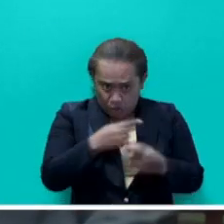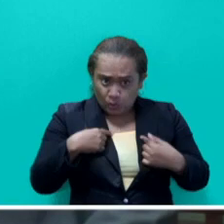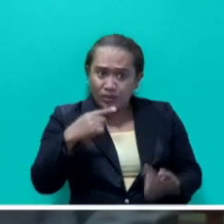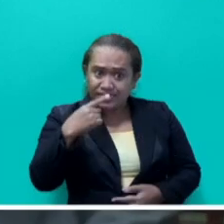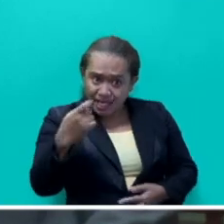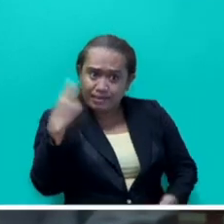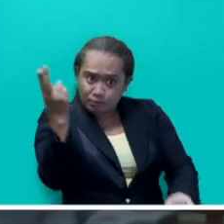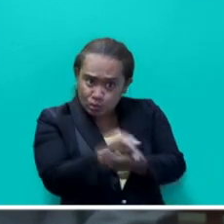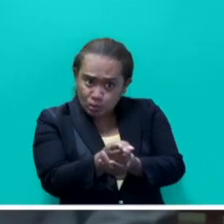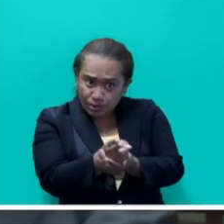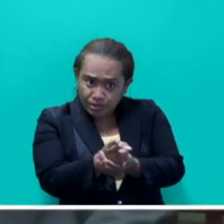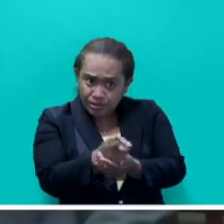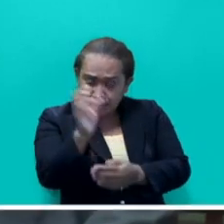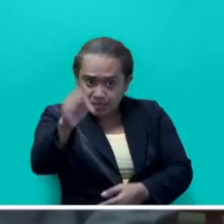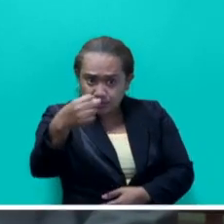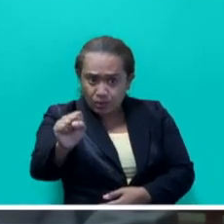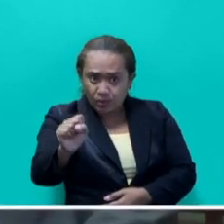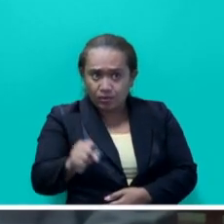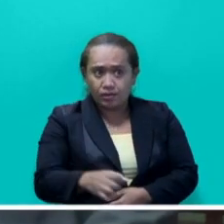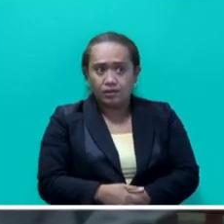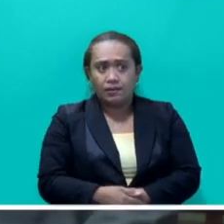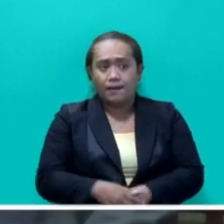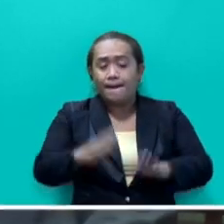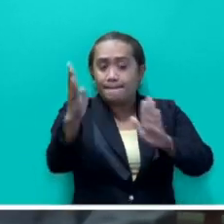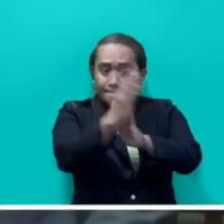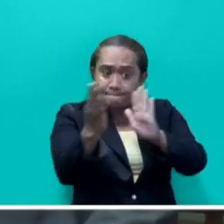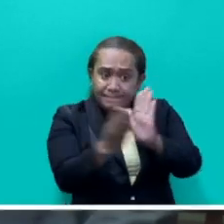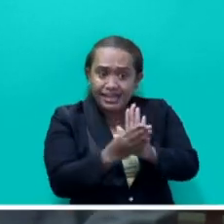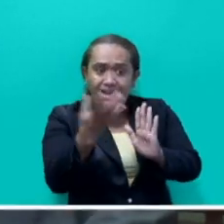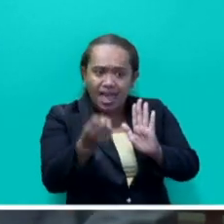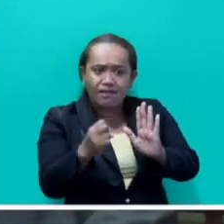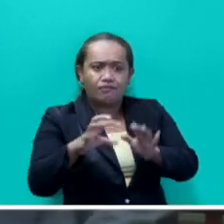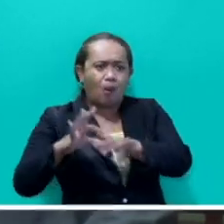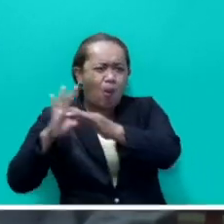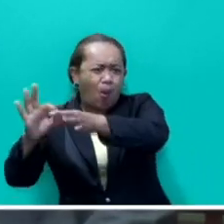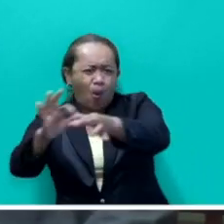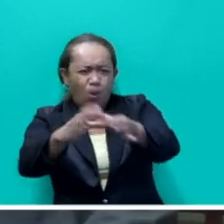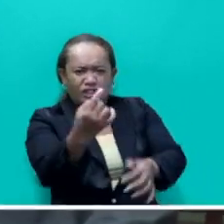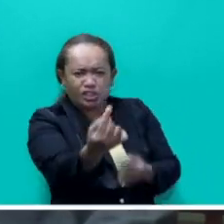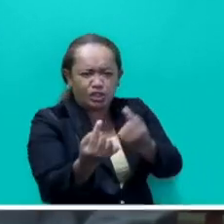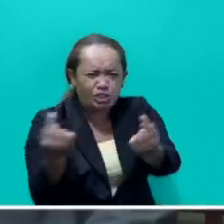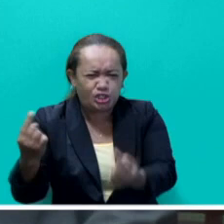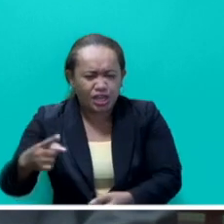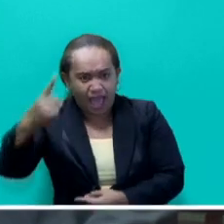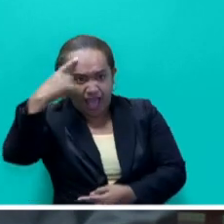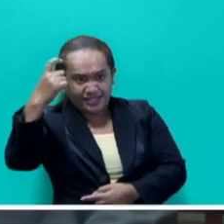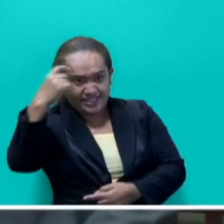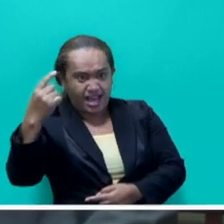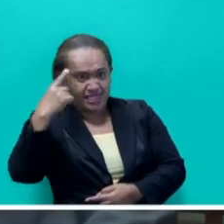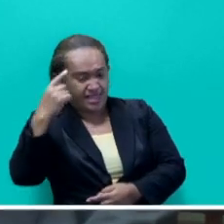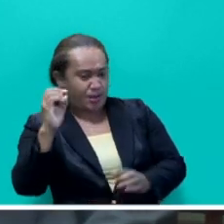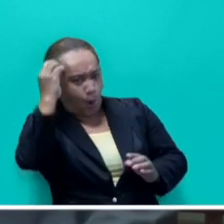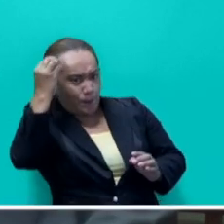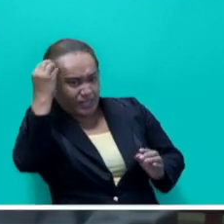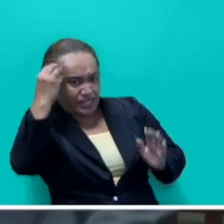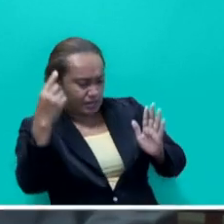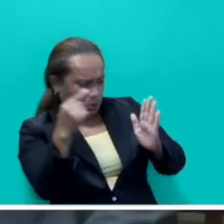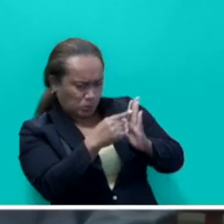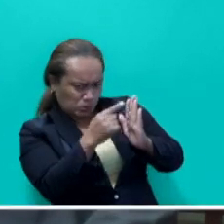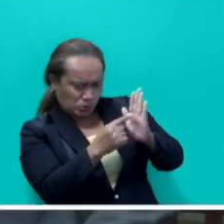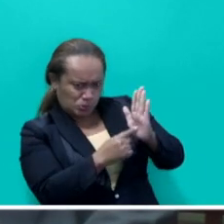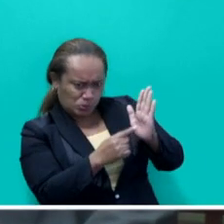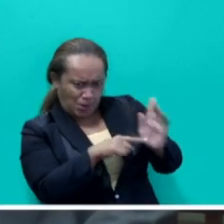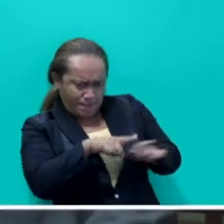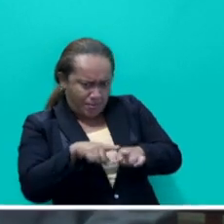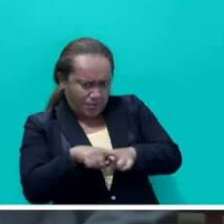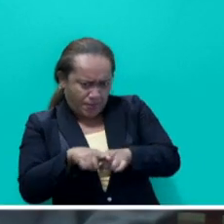Of course, this bill is subject to interpretation, but let's talk facts. and let's